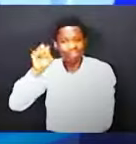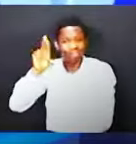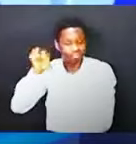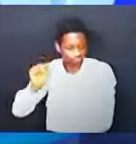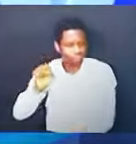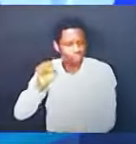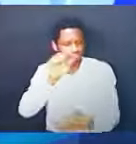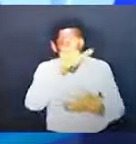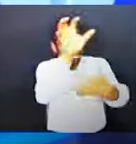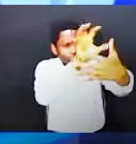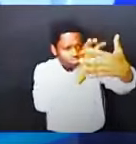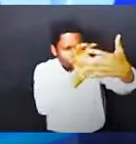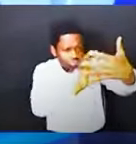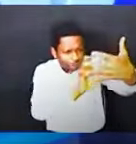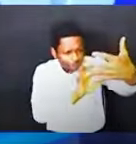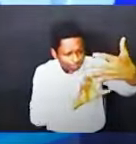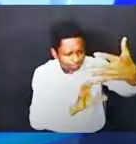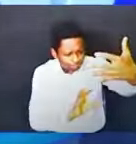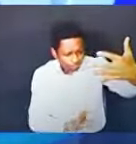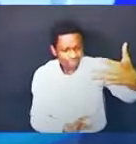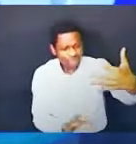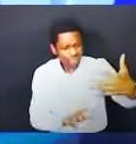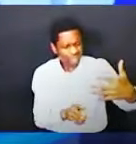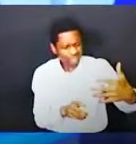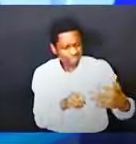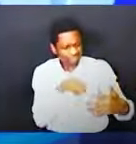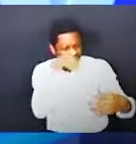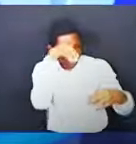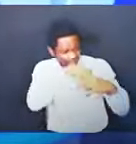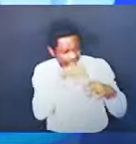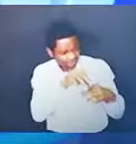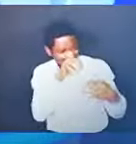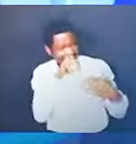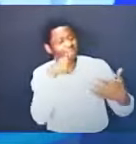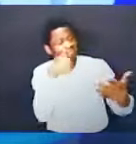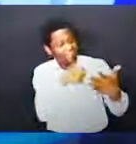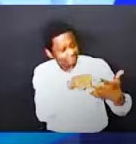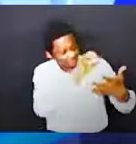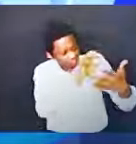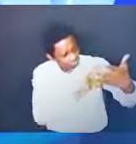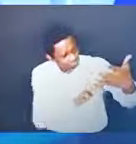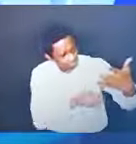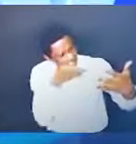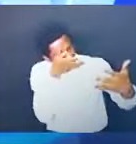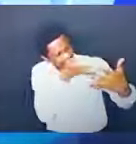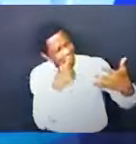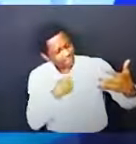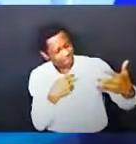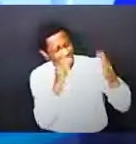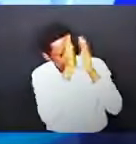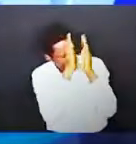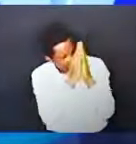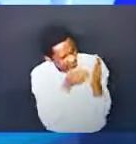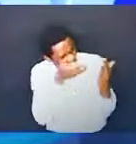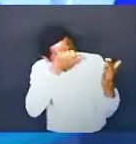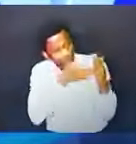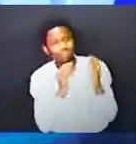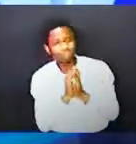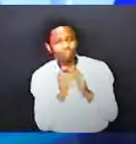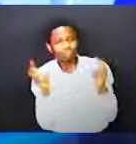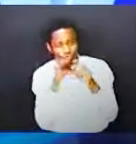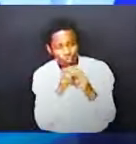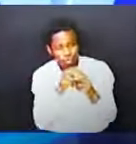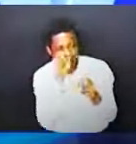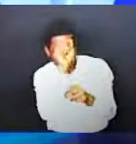praying a prayer for them. So, verse 21, he's